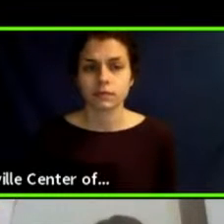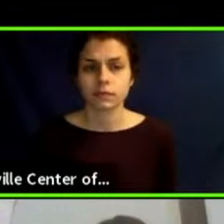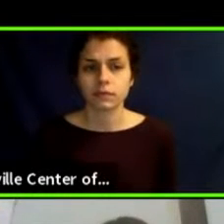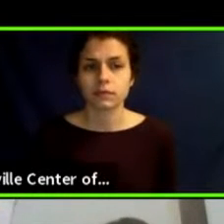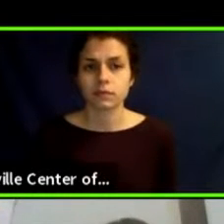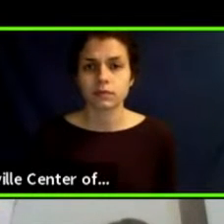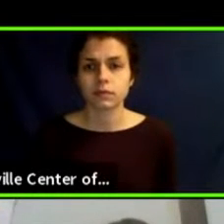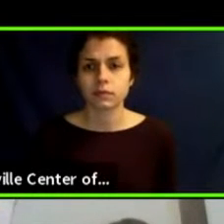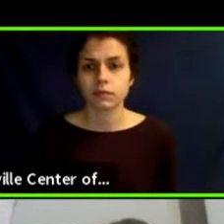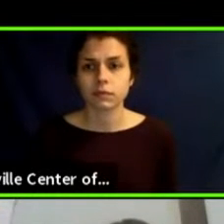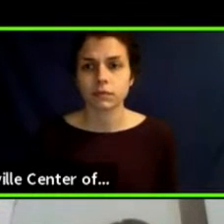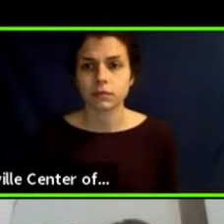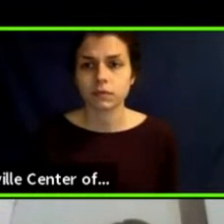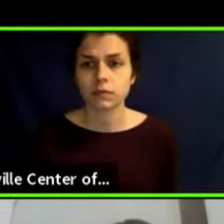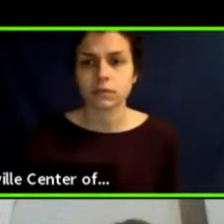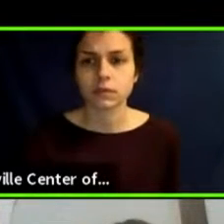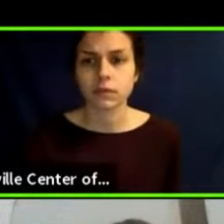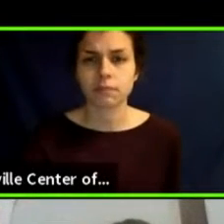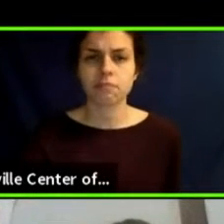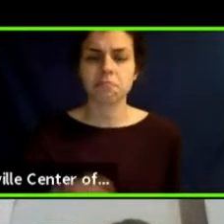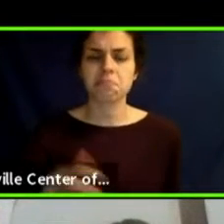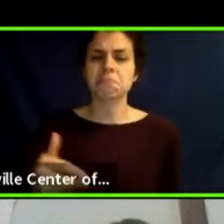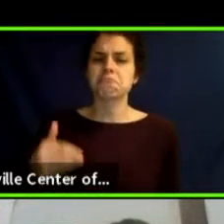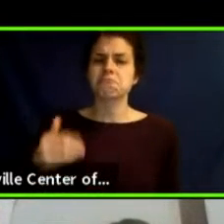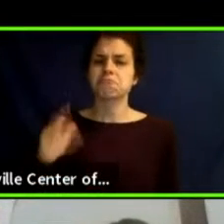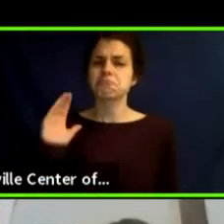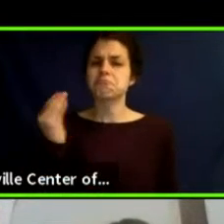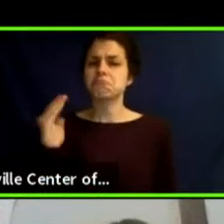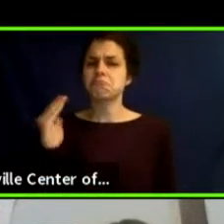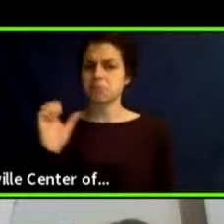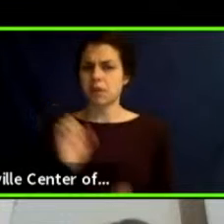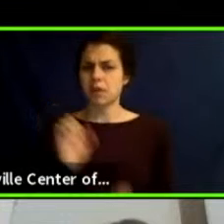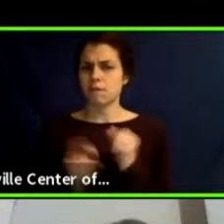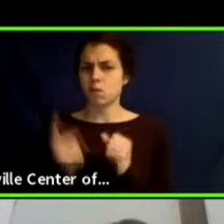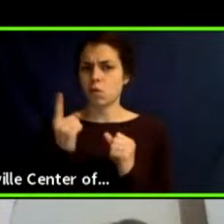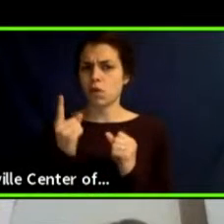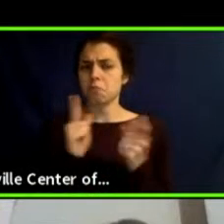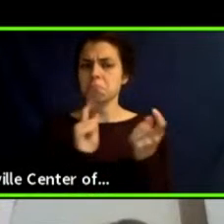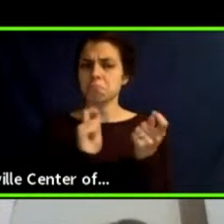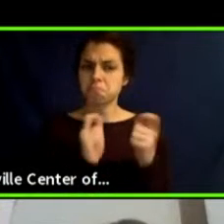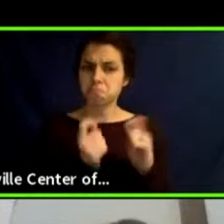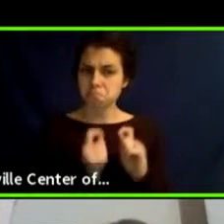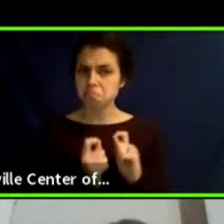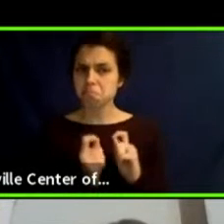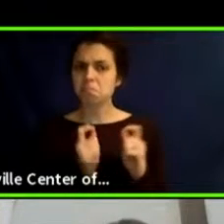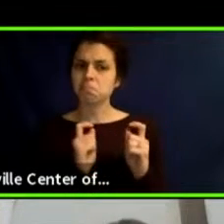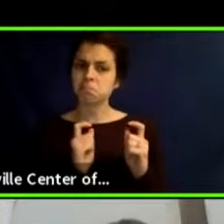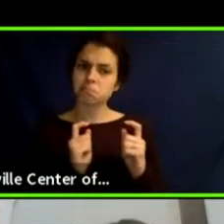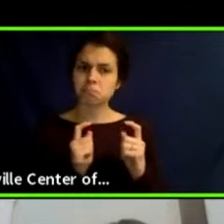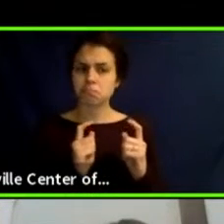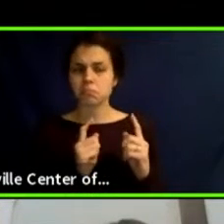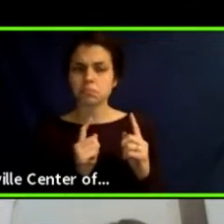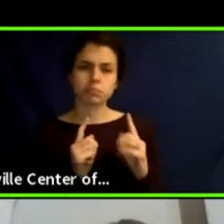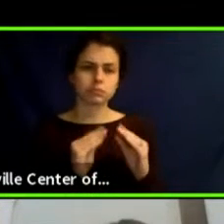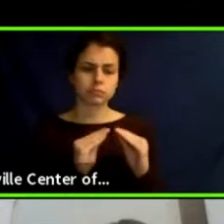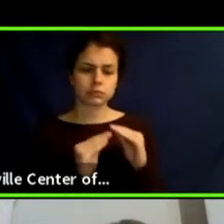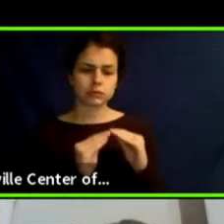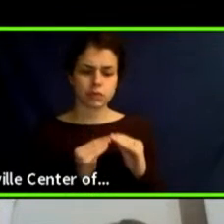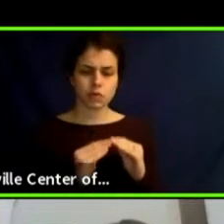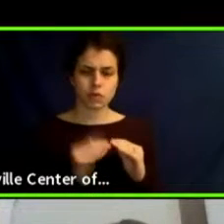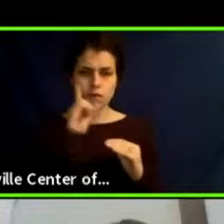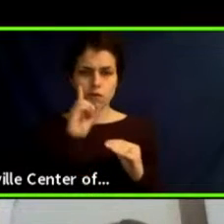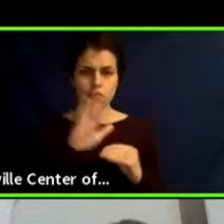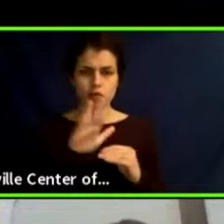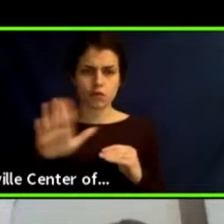Since everybody has adjusted this or revised this to their individual or